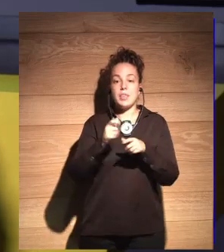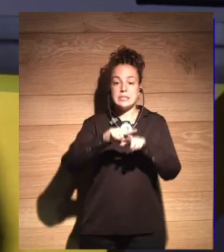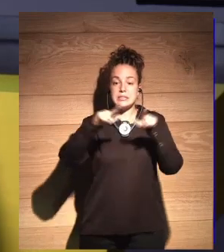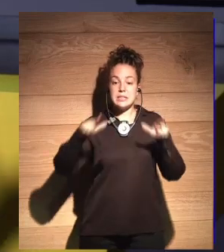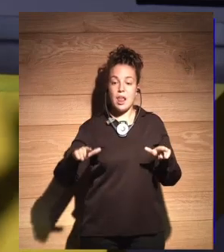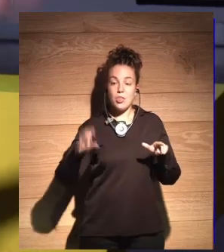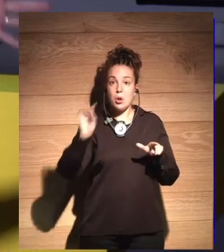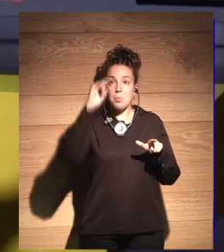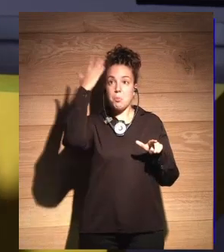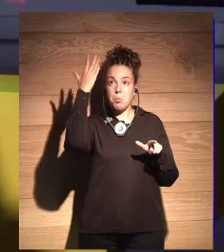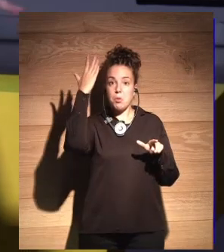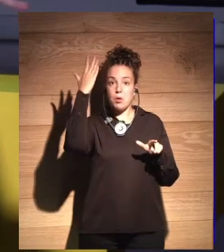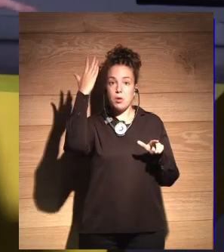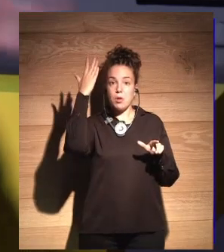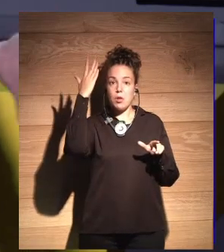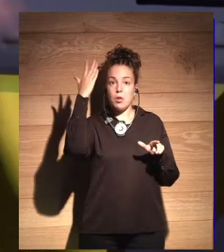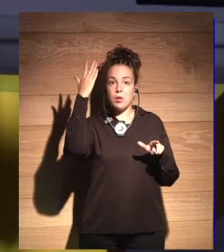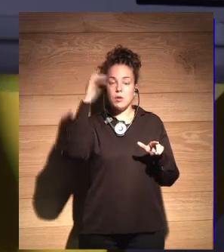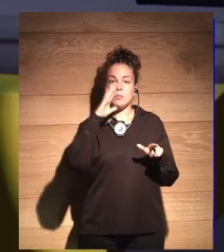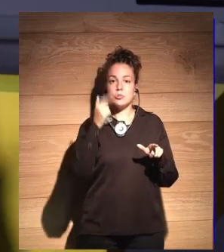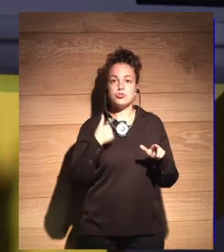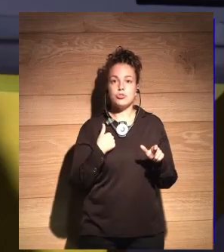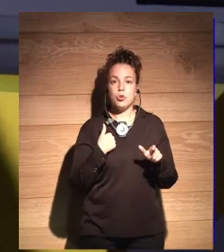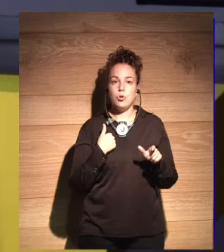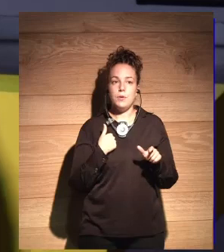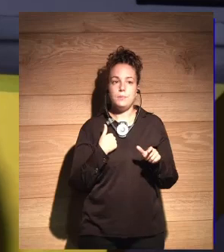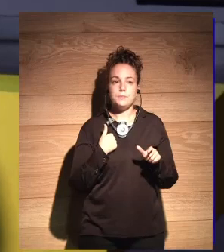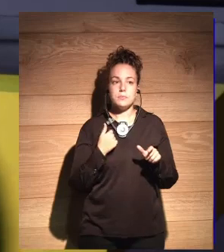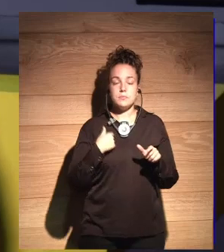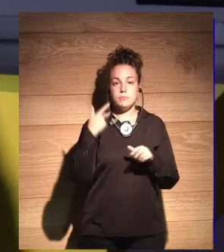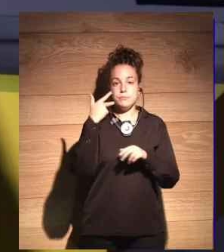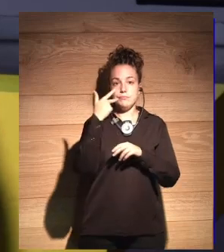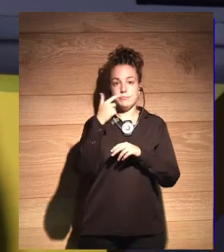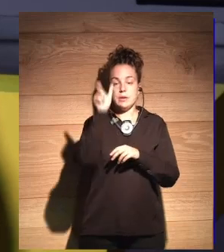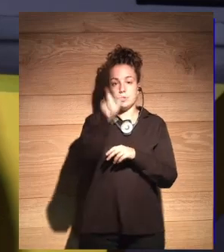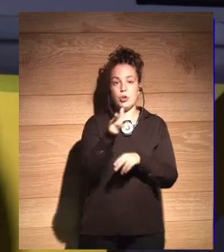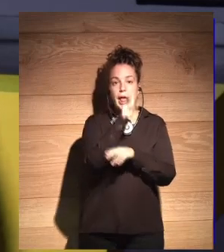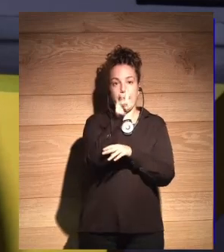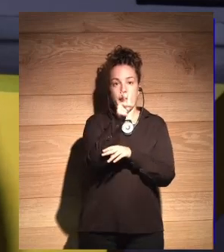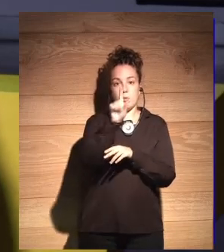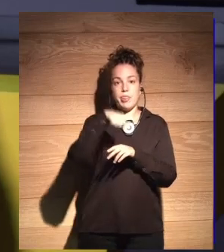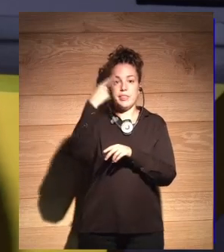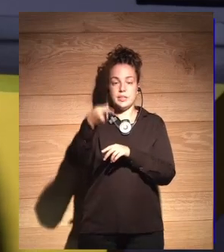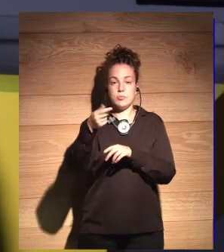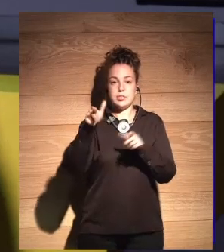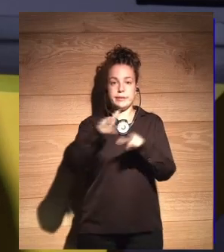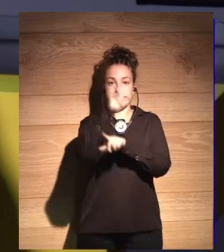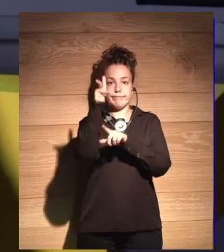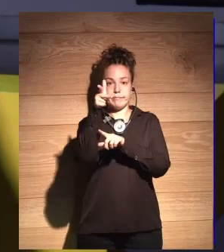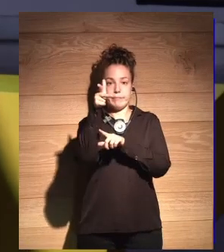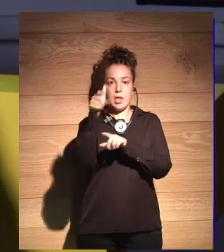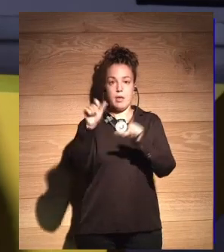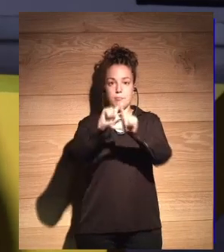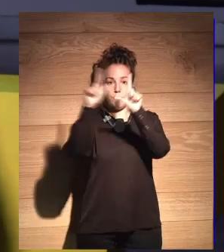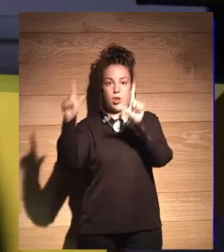I shot Theo herself and I projected herself over herself to make this internal monologue